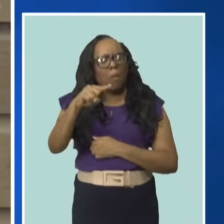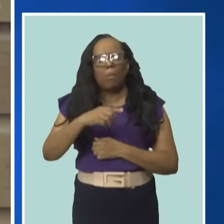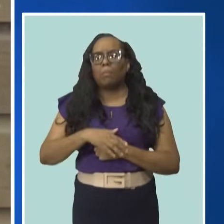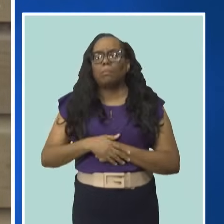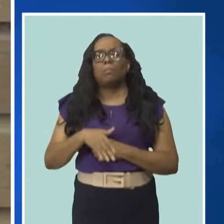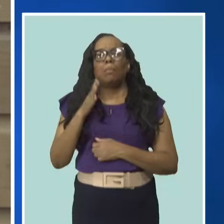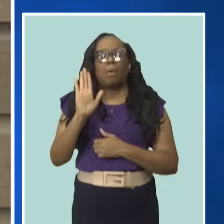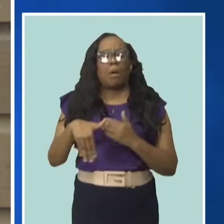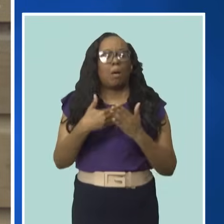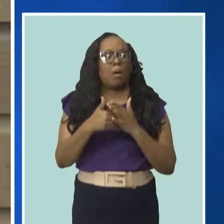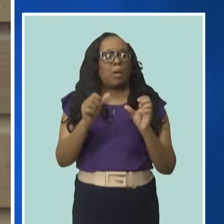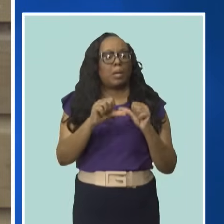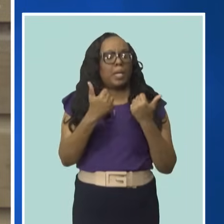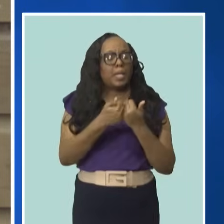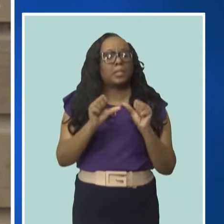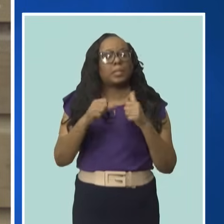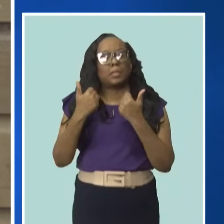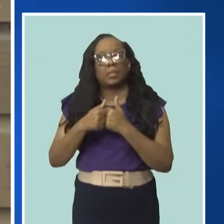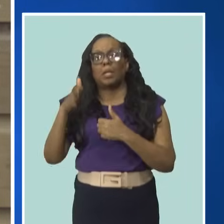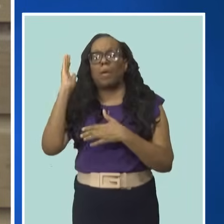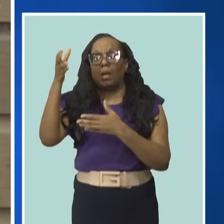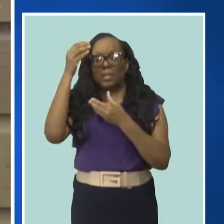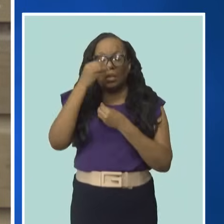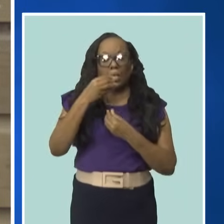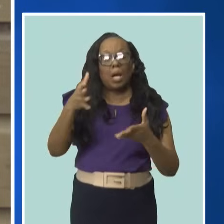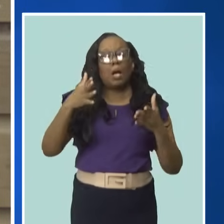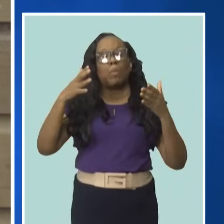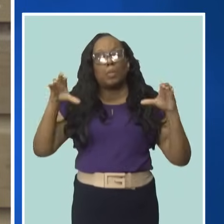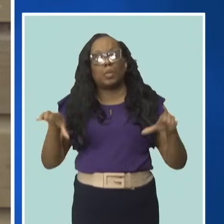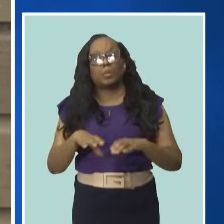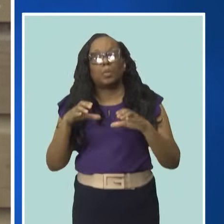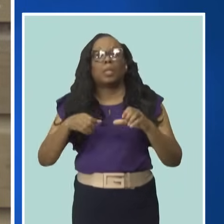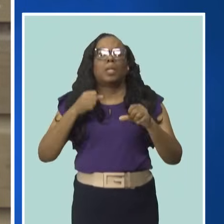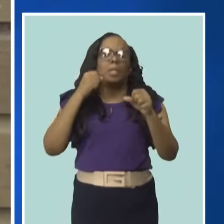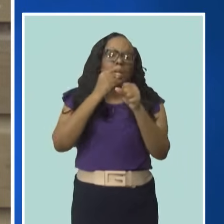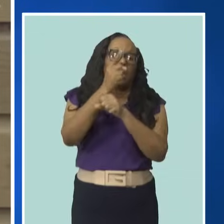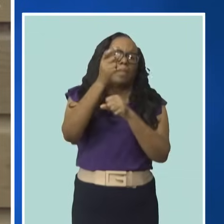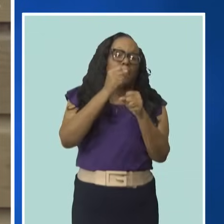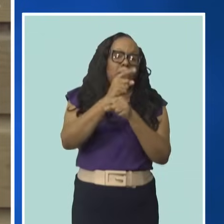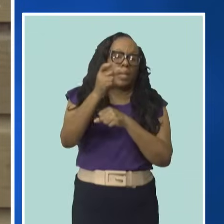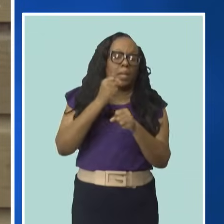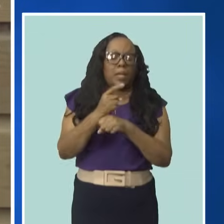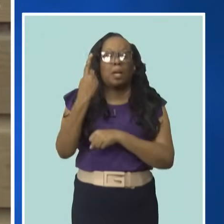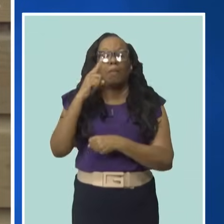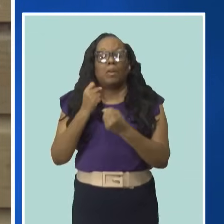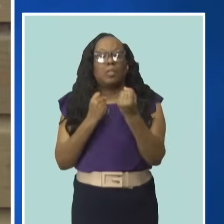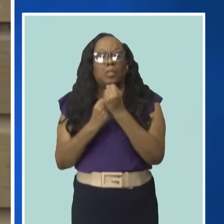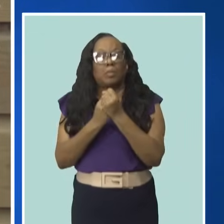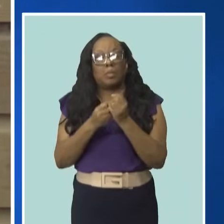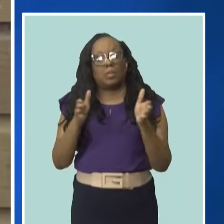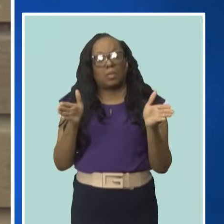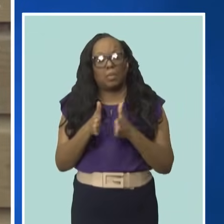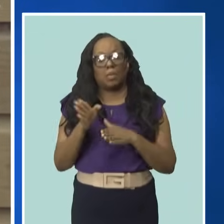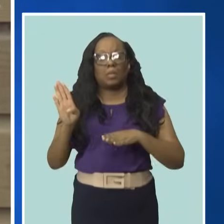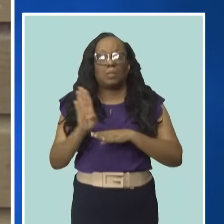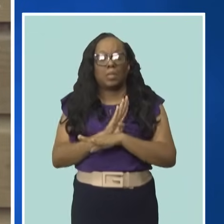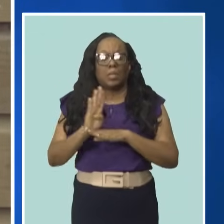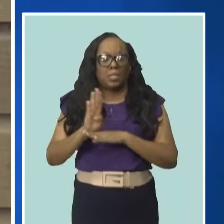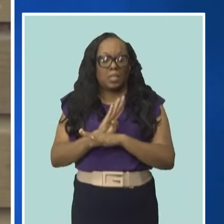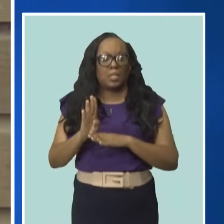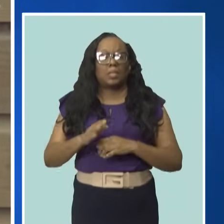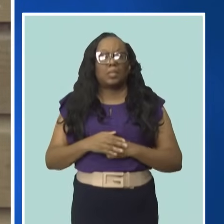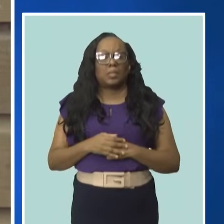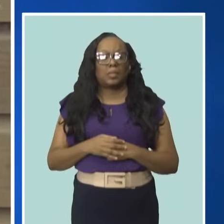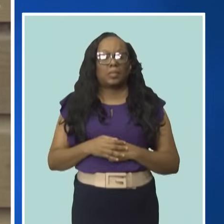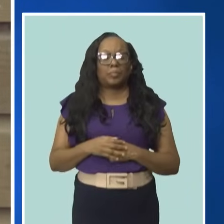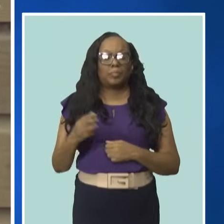every agency what we are doing year on year on year in support of our small businesses. Through the